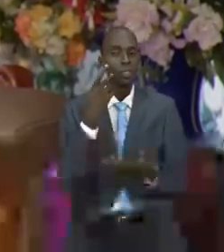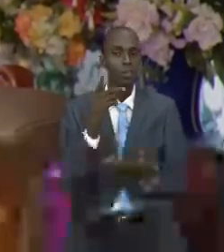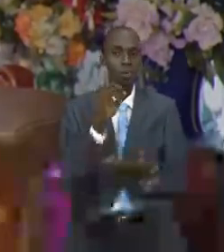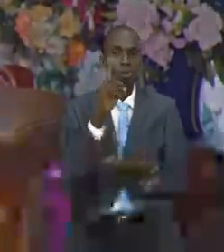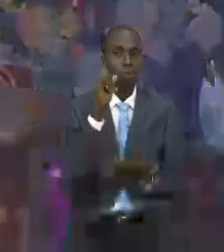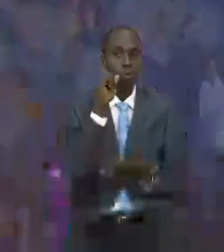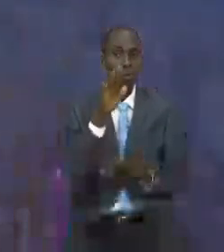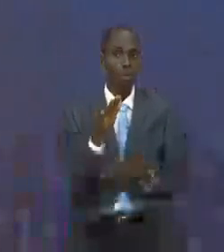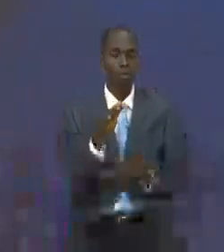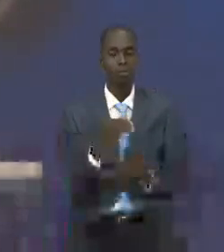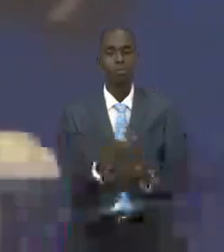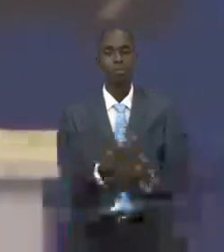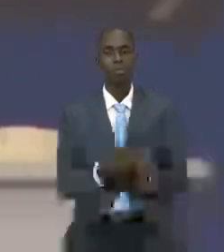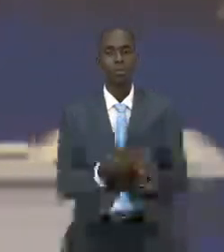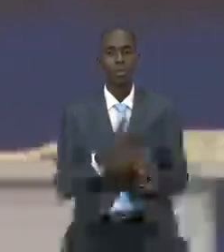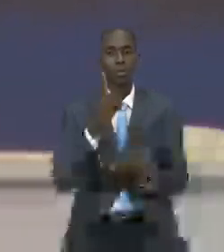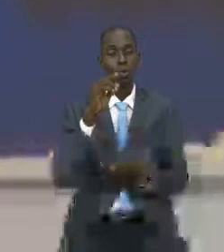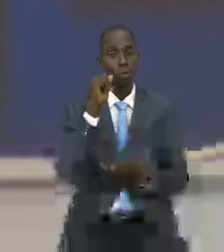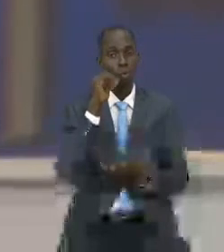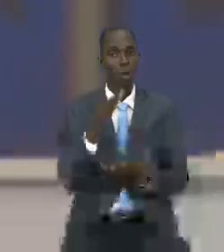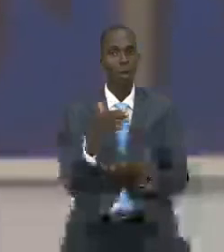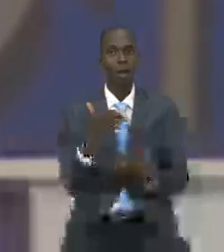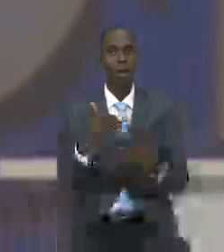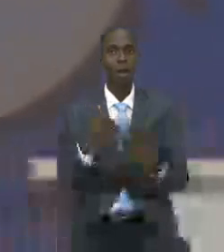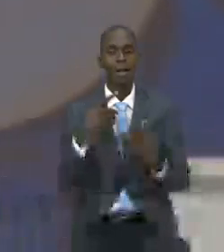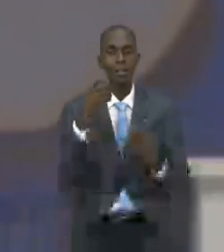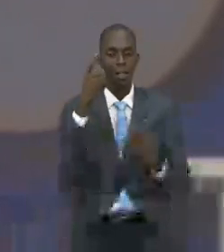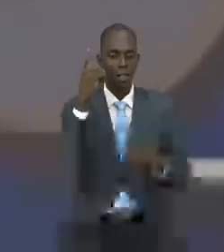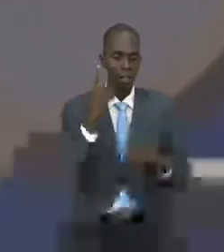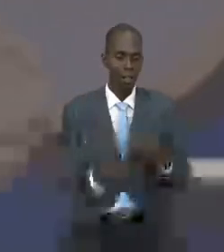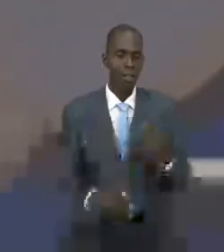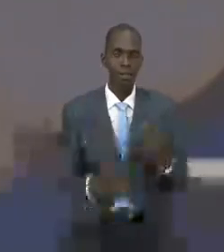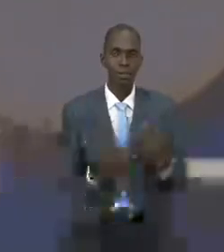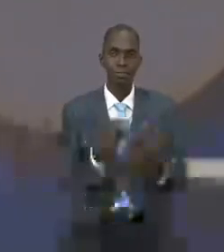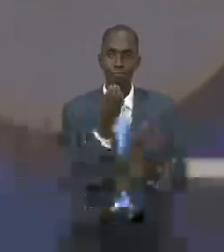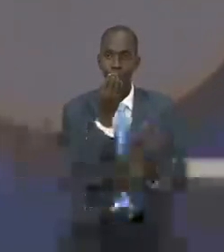She had the last meal.